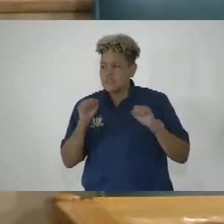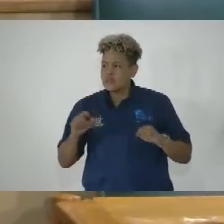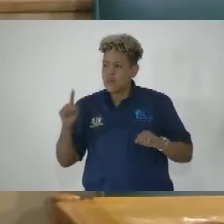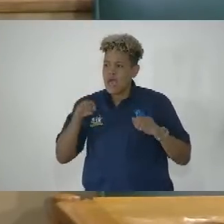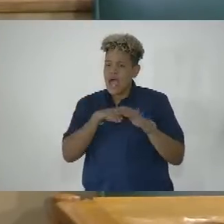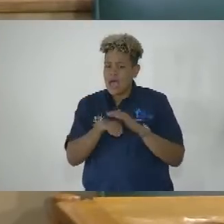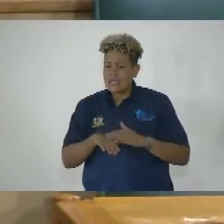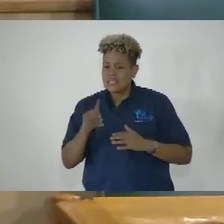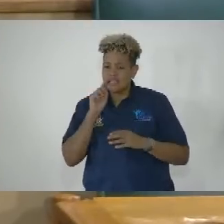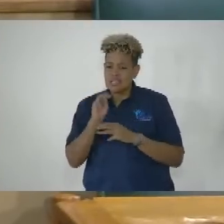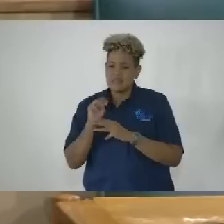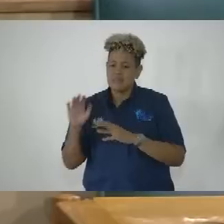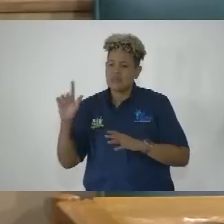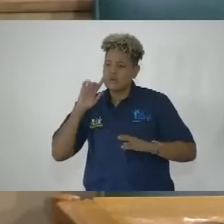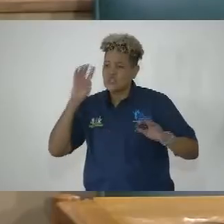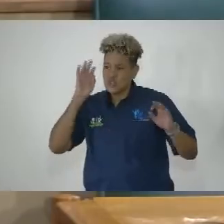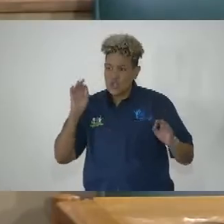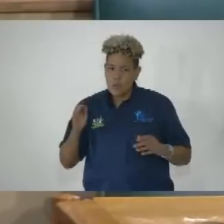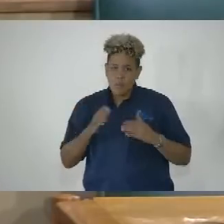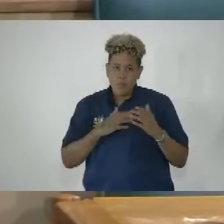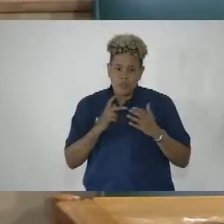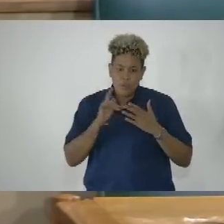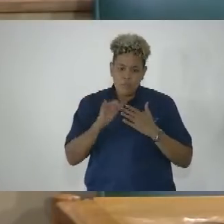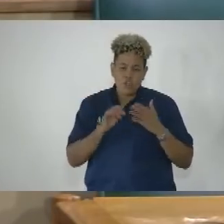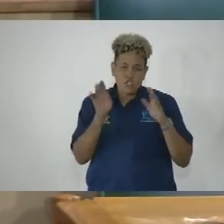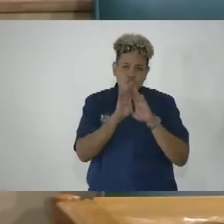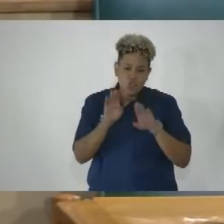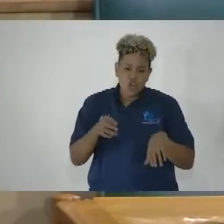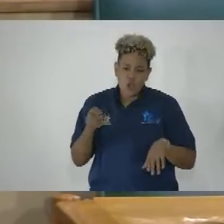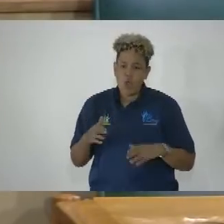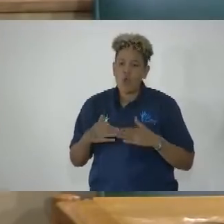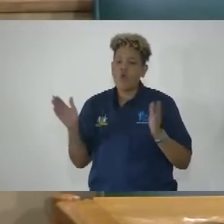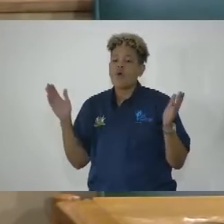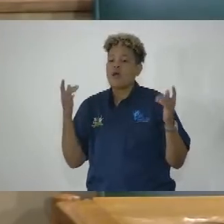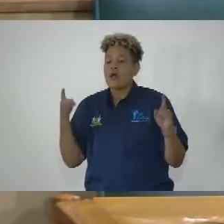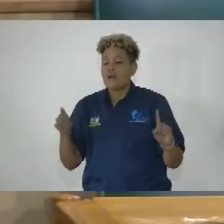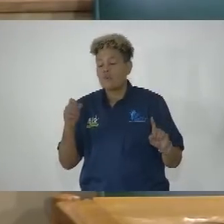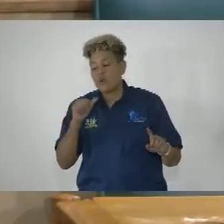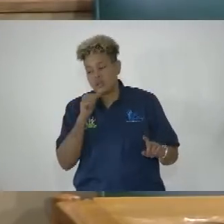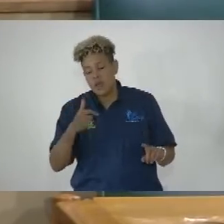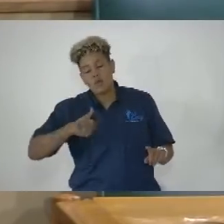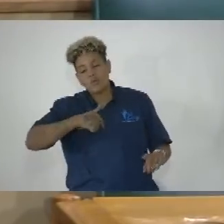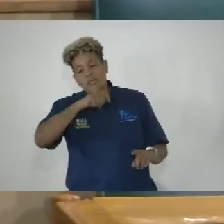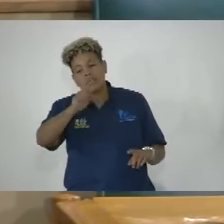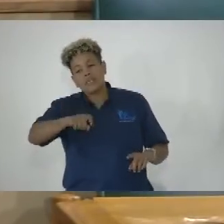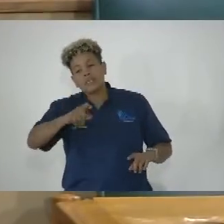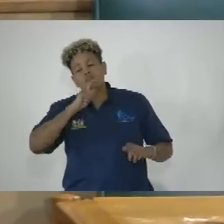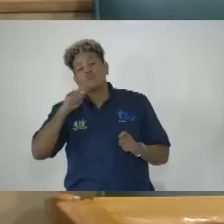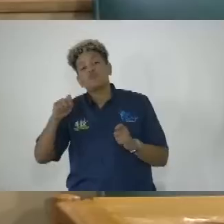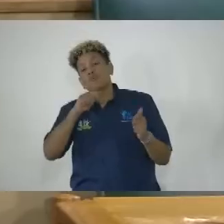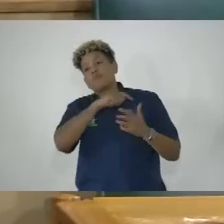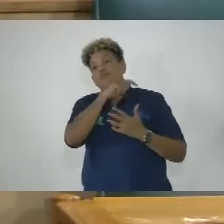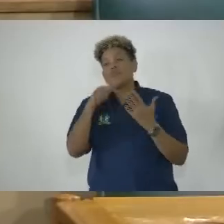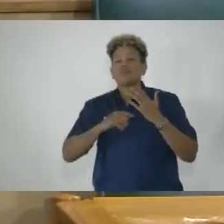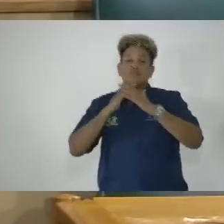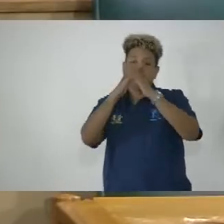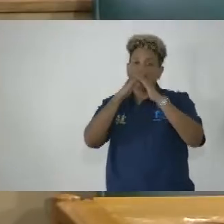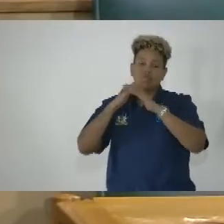to the minister will determine whether your project shut down or not. We need to remove